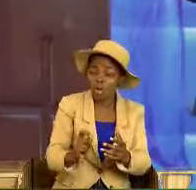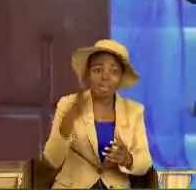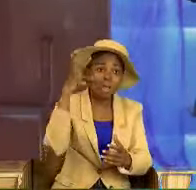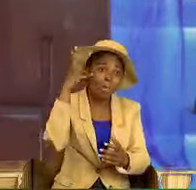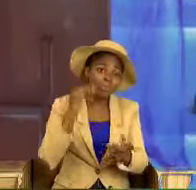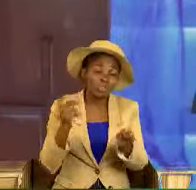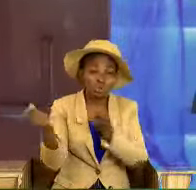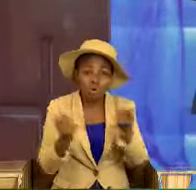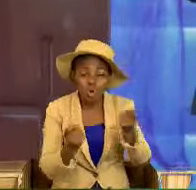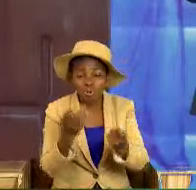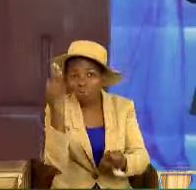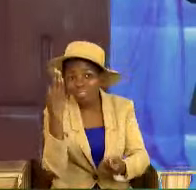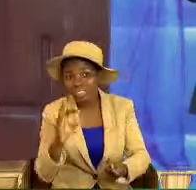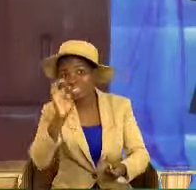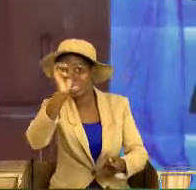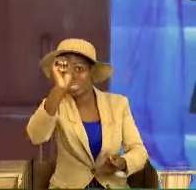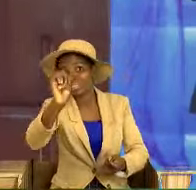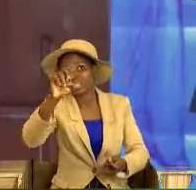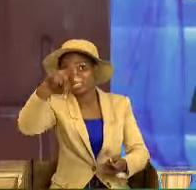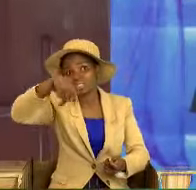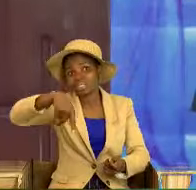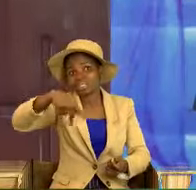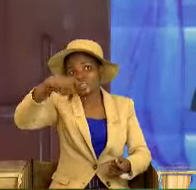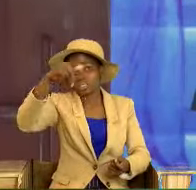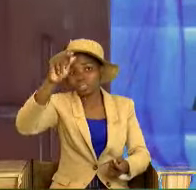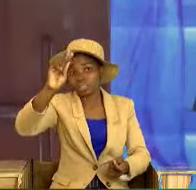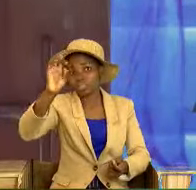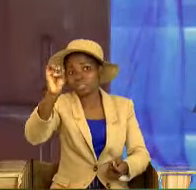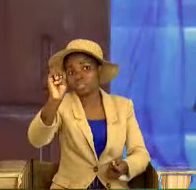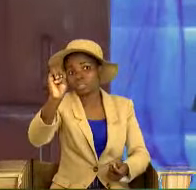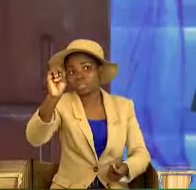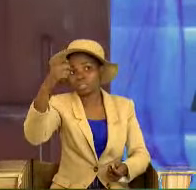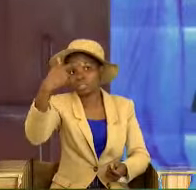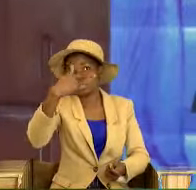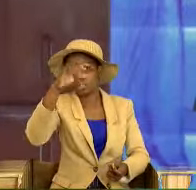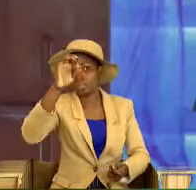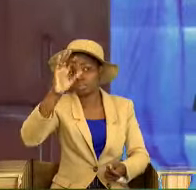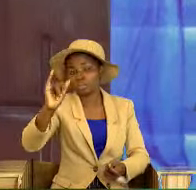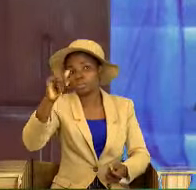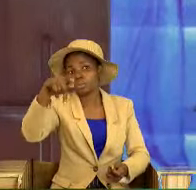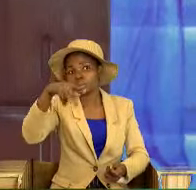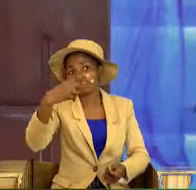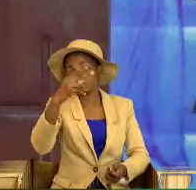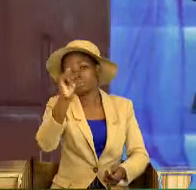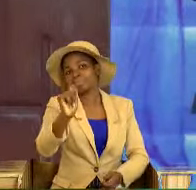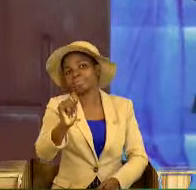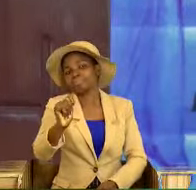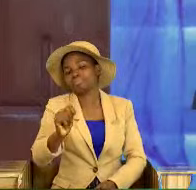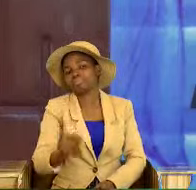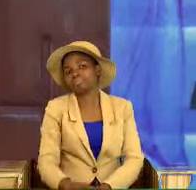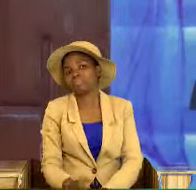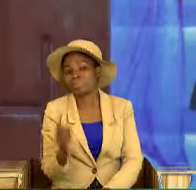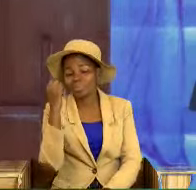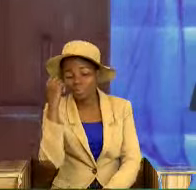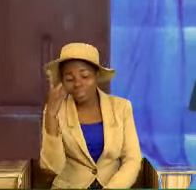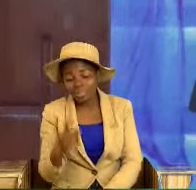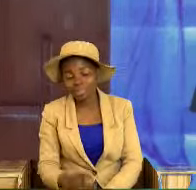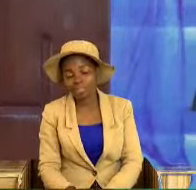Egypt that Widow in the Bible had an empty Barrel everything ran